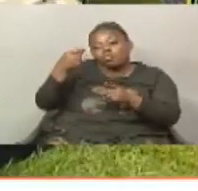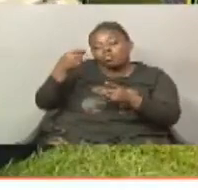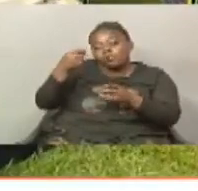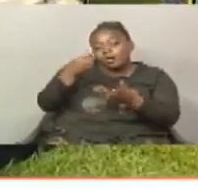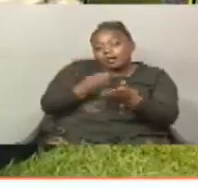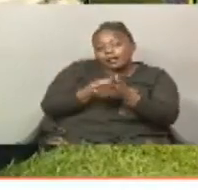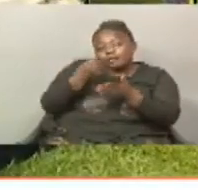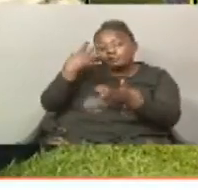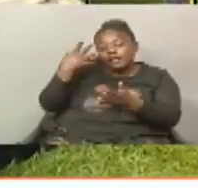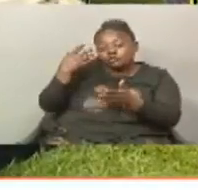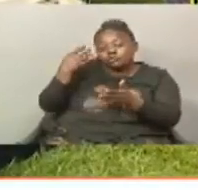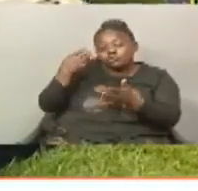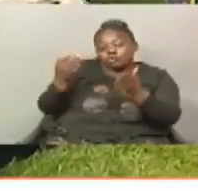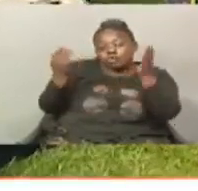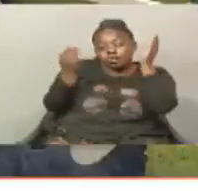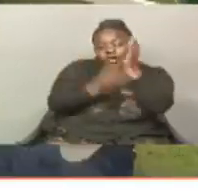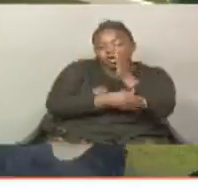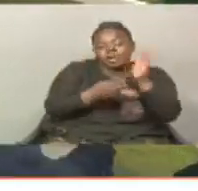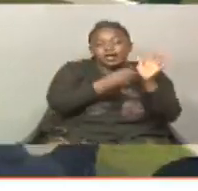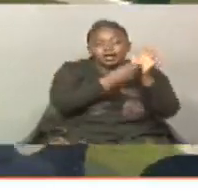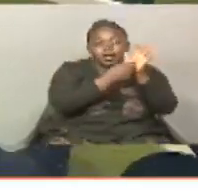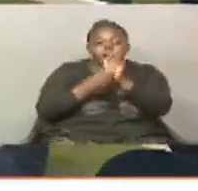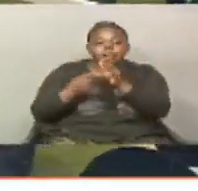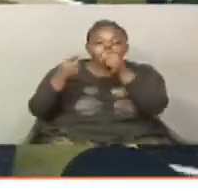ng'aboolesa ab'enjawulo mbagwetanidde.